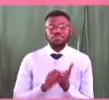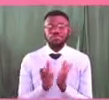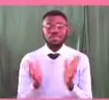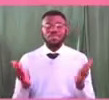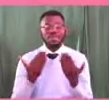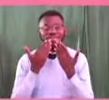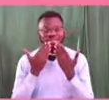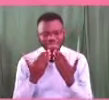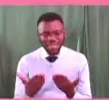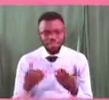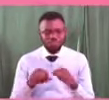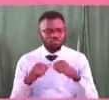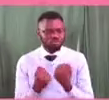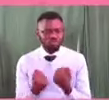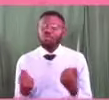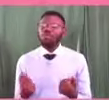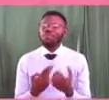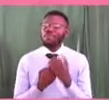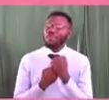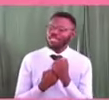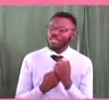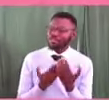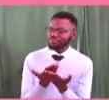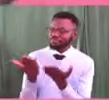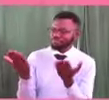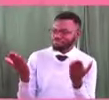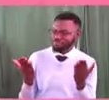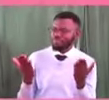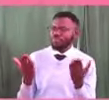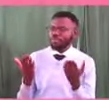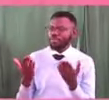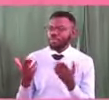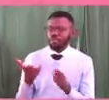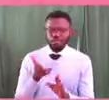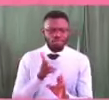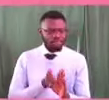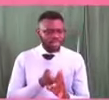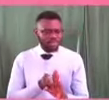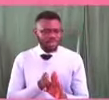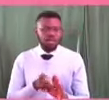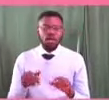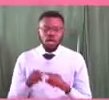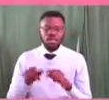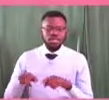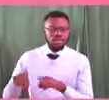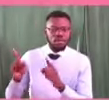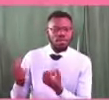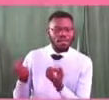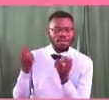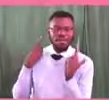partners for their participation and their understanding.